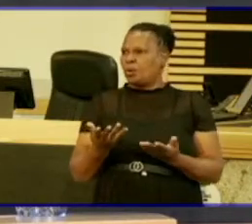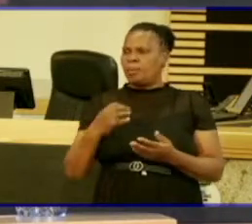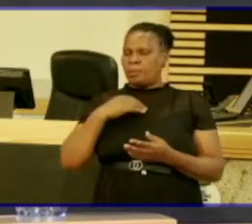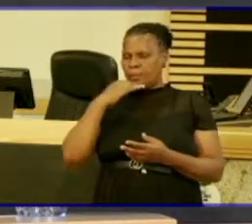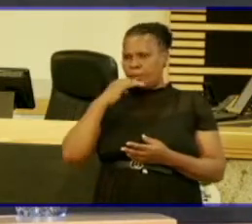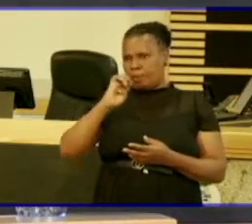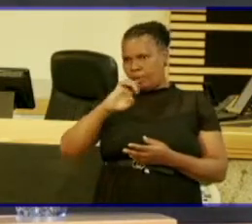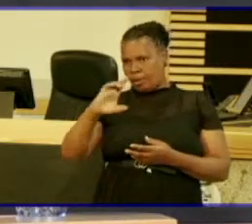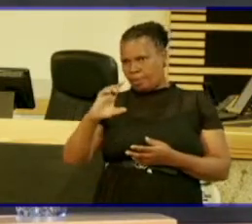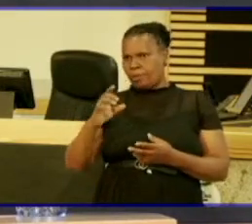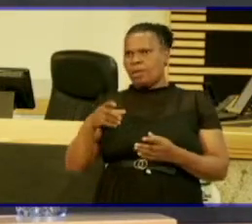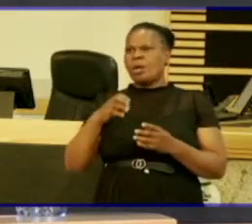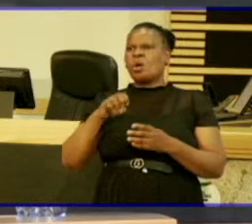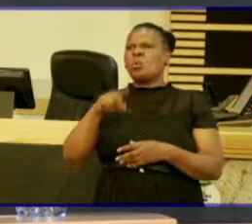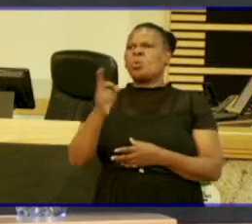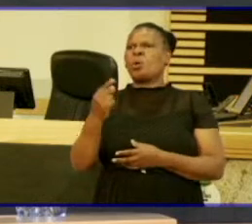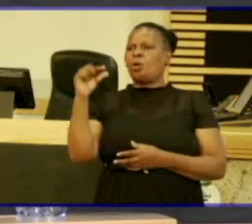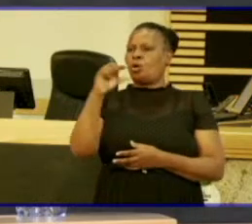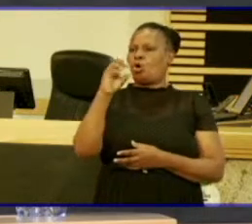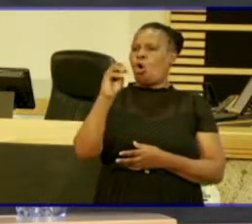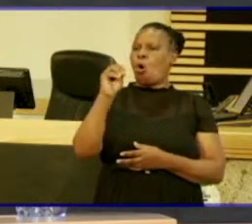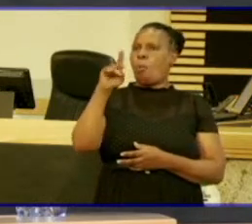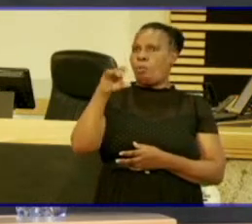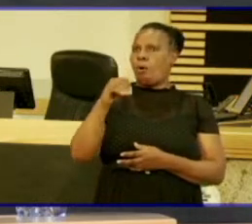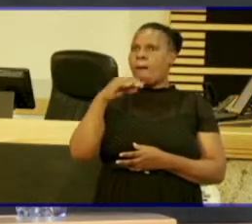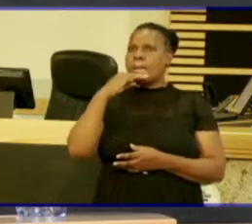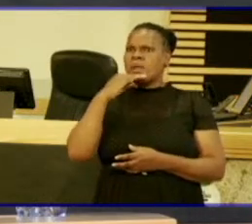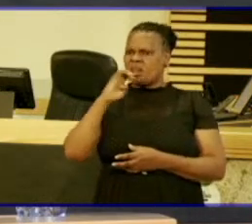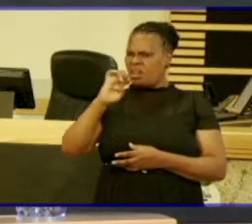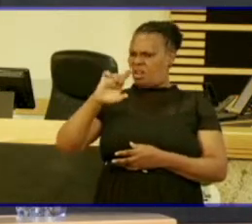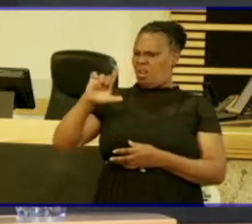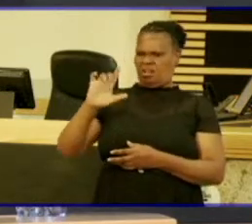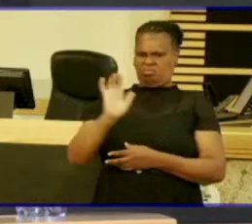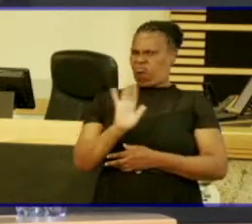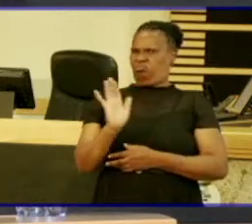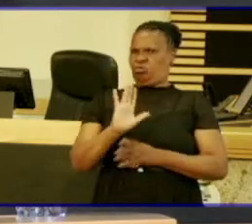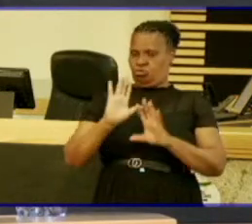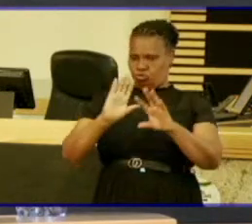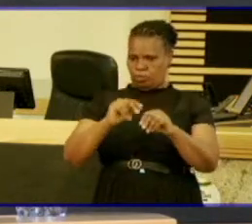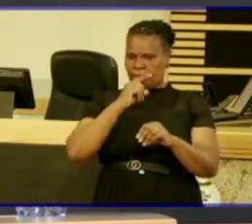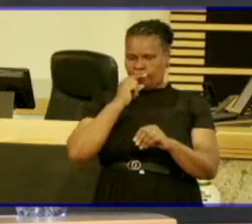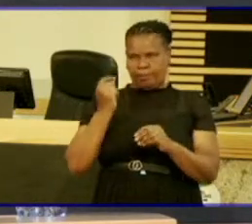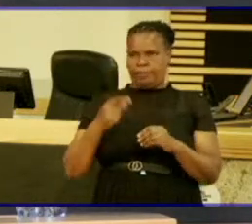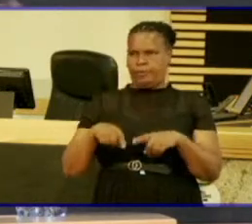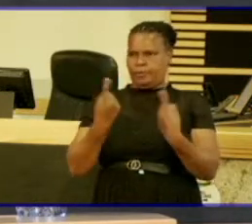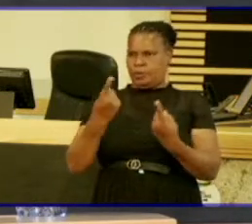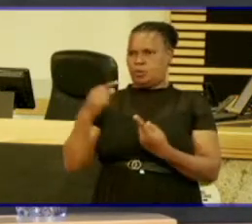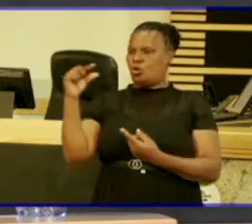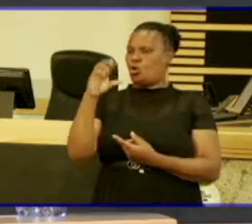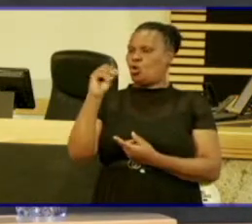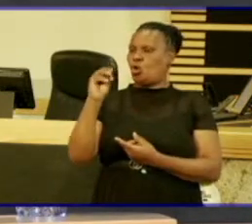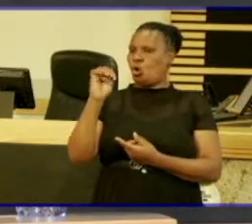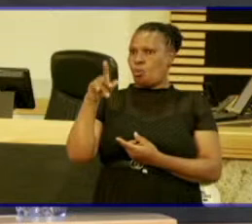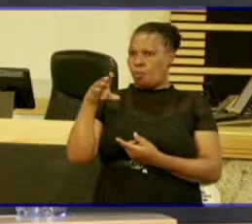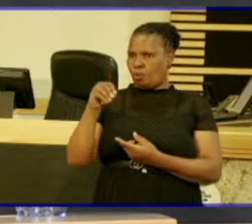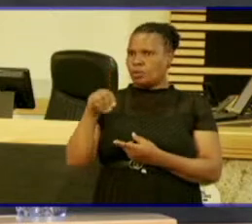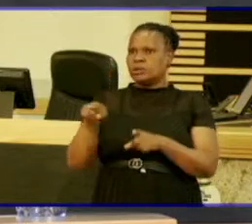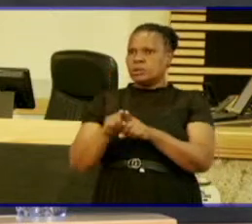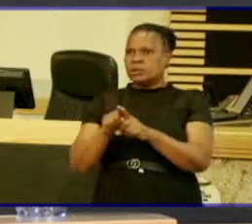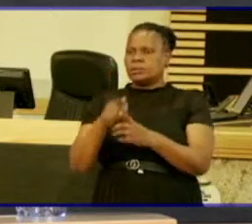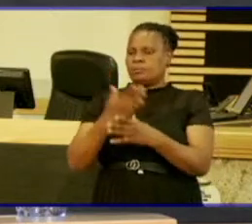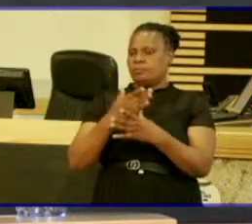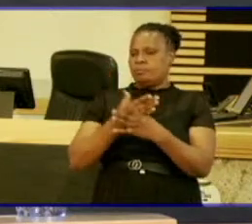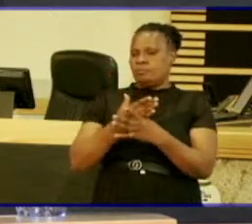eMonti uyeGompo. Awuzuthi ubheka e-East London ngokungathi ukwelinye ilizwe esingalaziyo. So yonke loo misebenzi enjalo